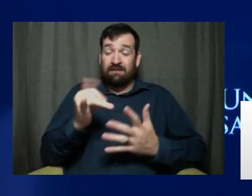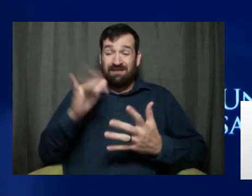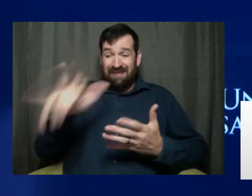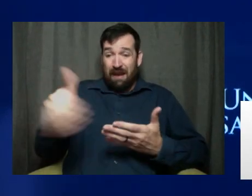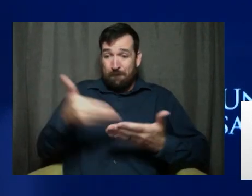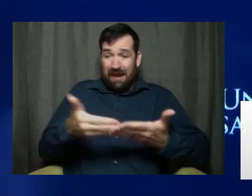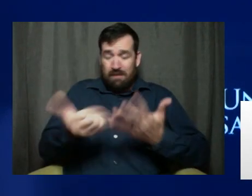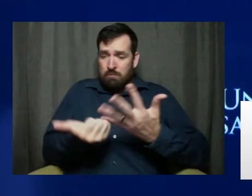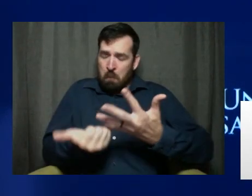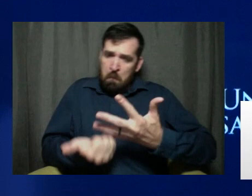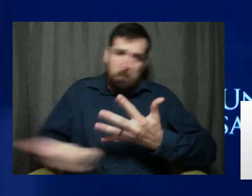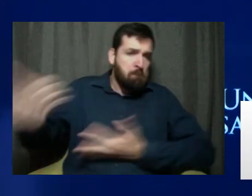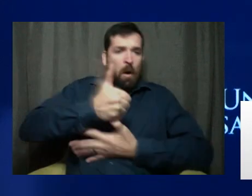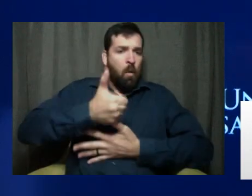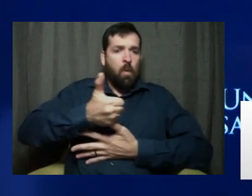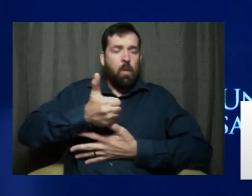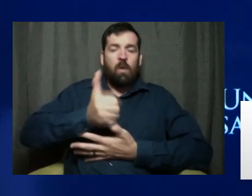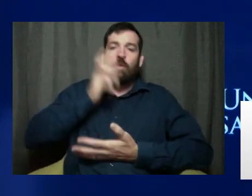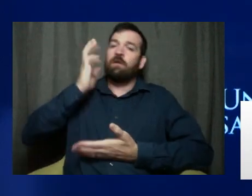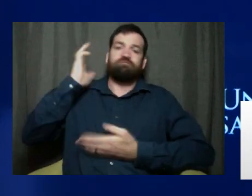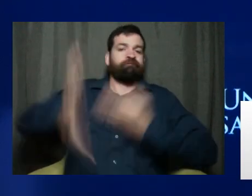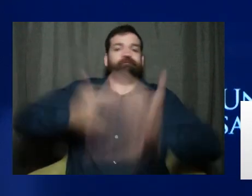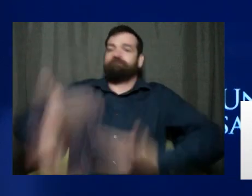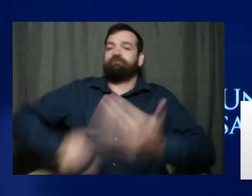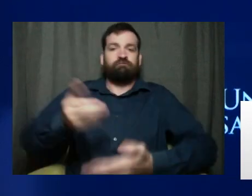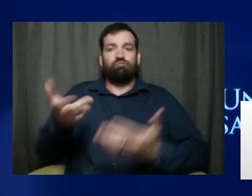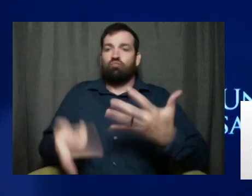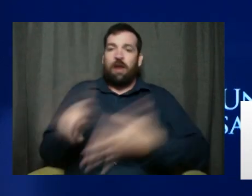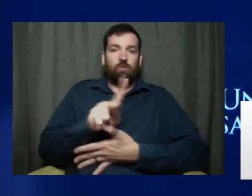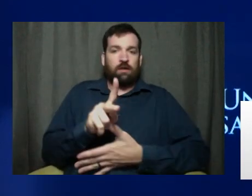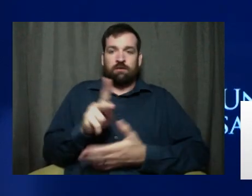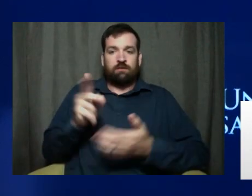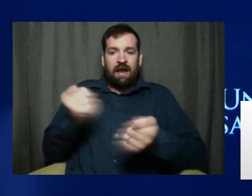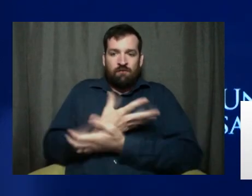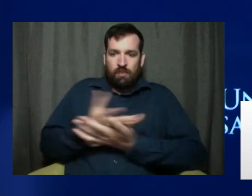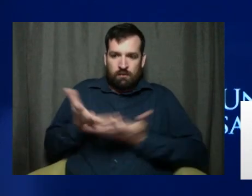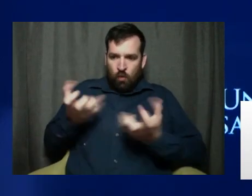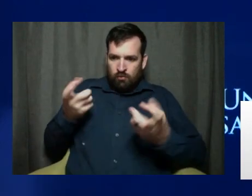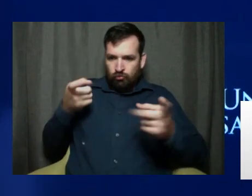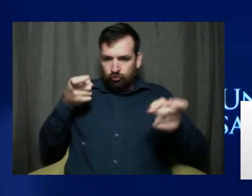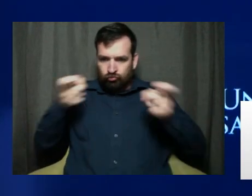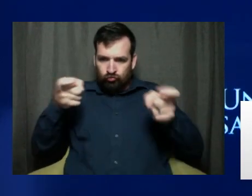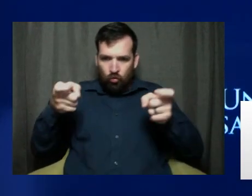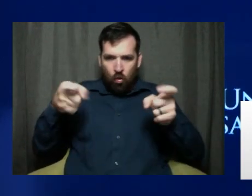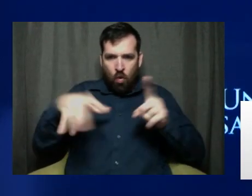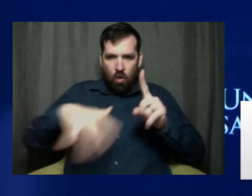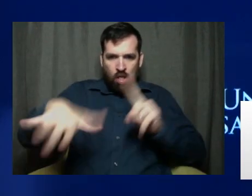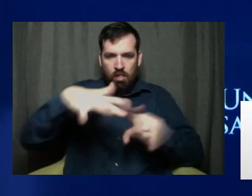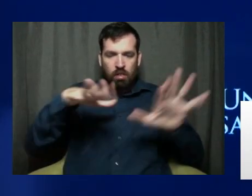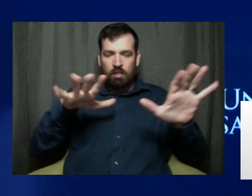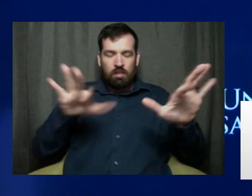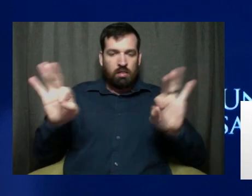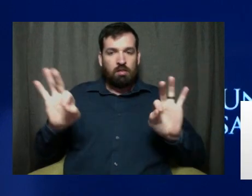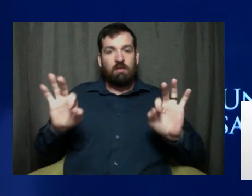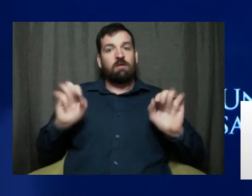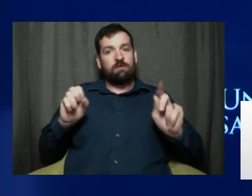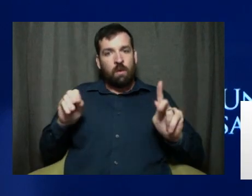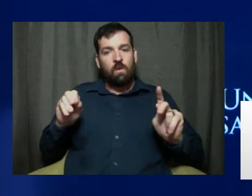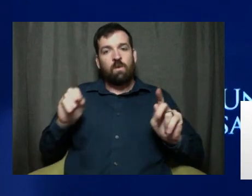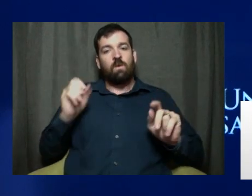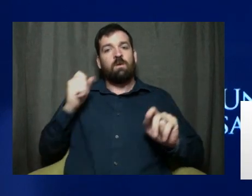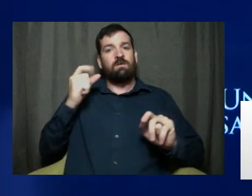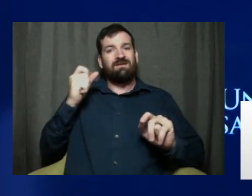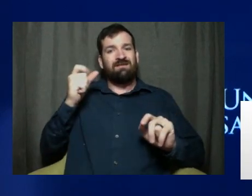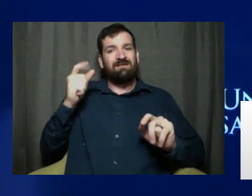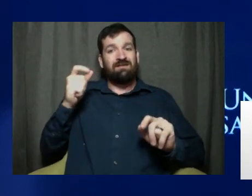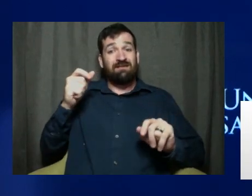happen quite rapidly because you want to have everything as in a controlled setting as possible. So that's part of when you check into the